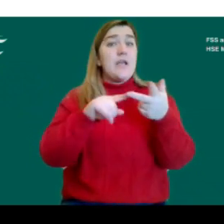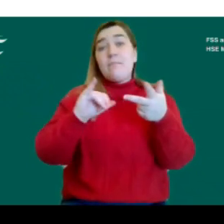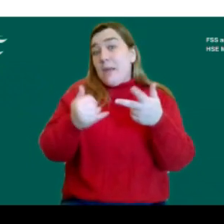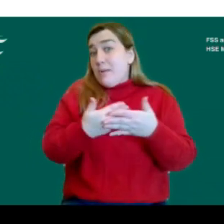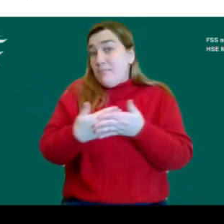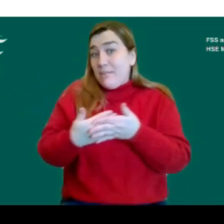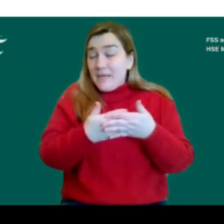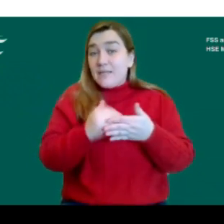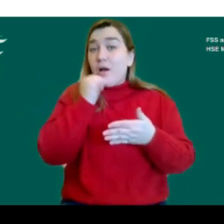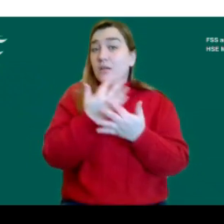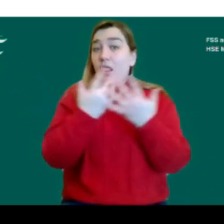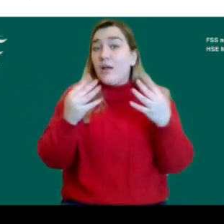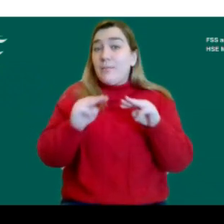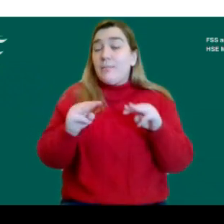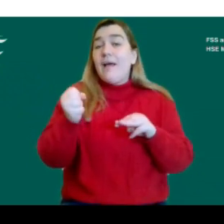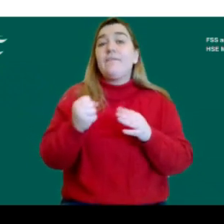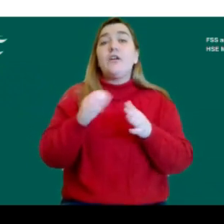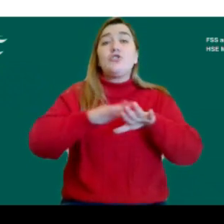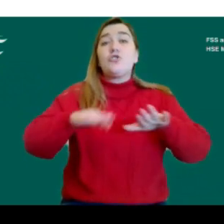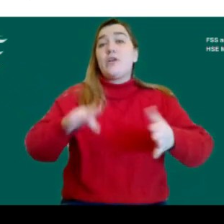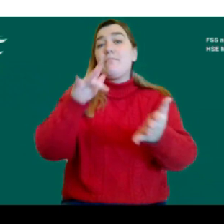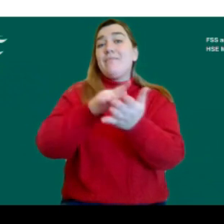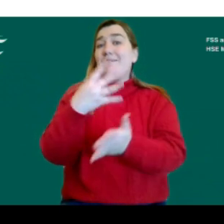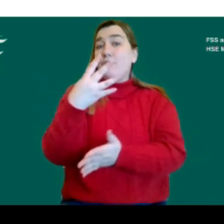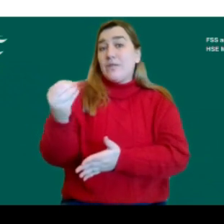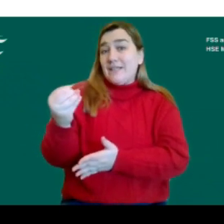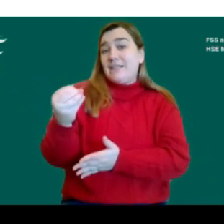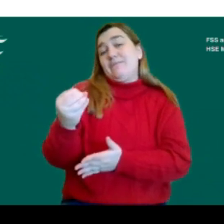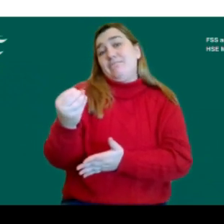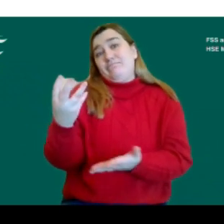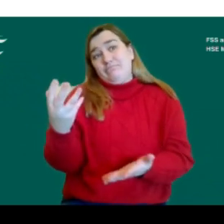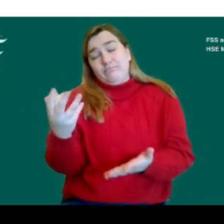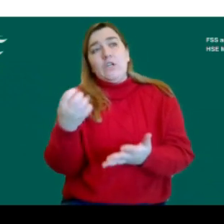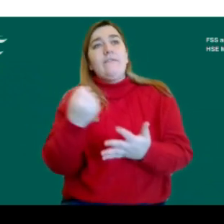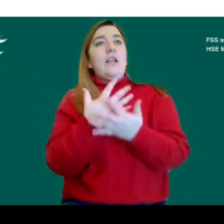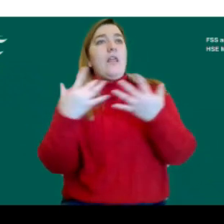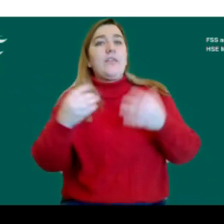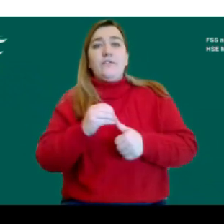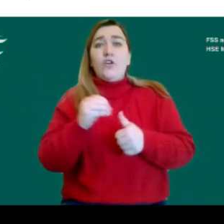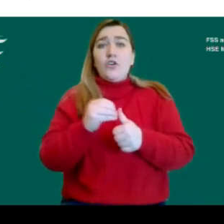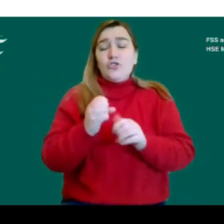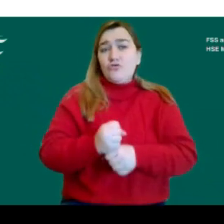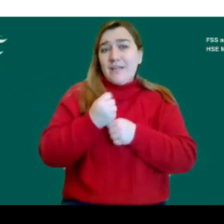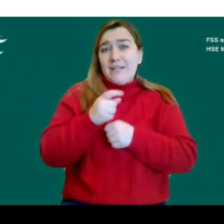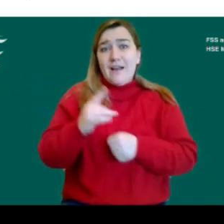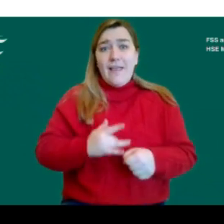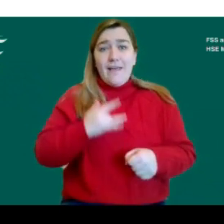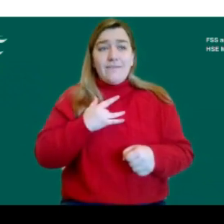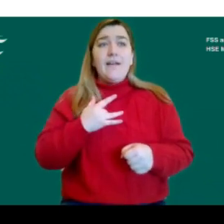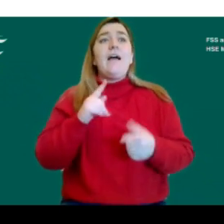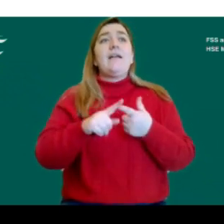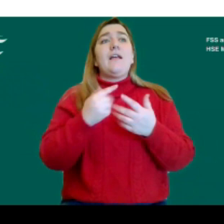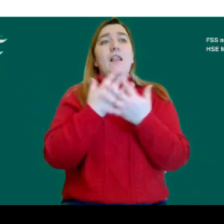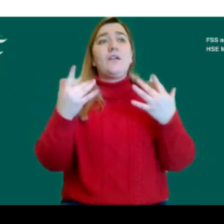So, they have all the other stresses going on. There's also a lot of toxic positivity about very high dose HRT, and that causes this danger of